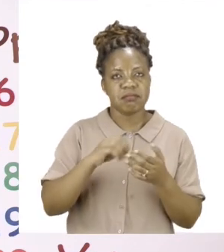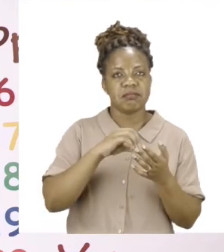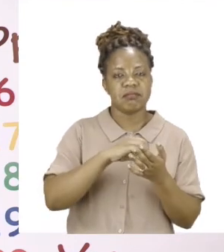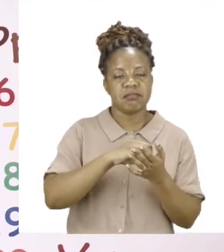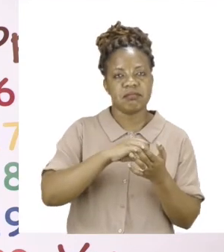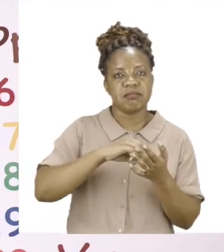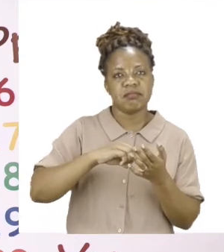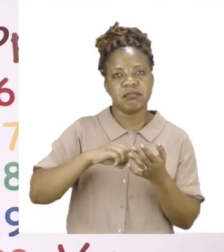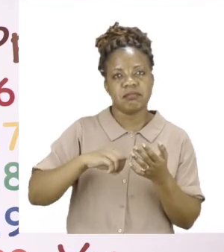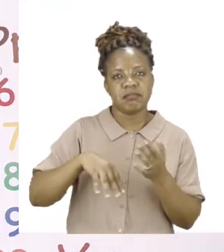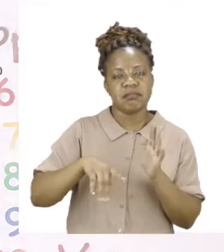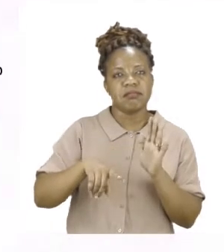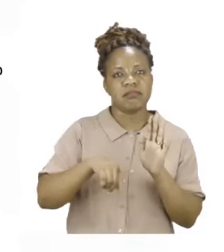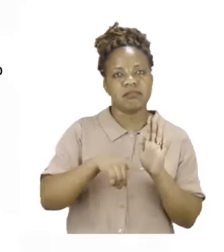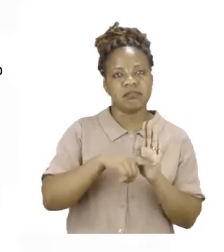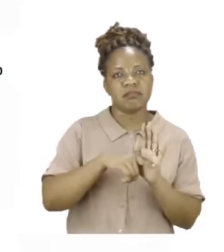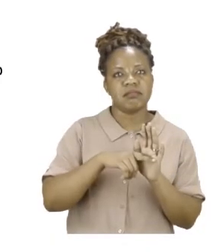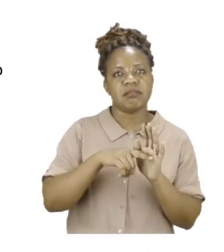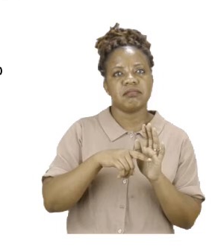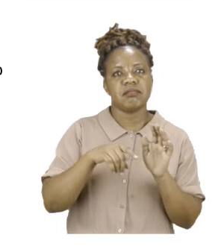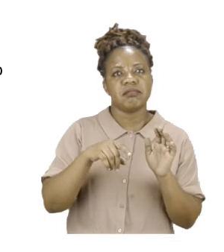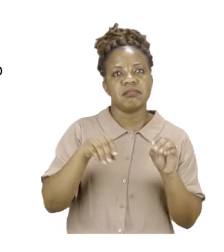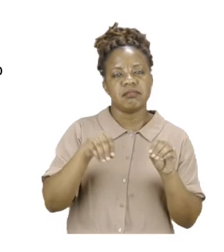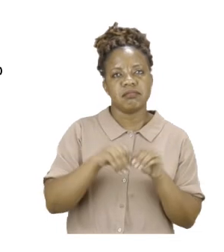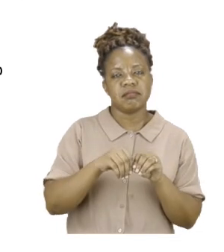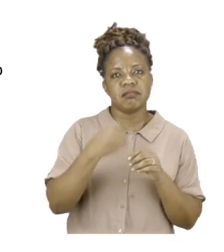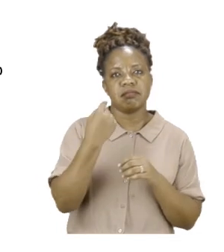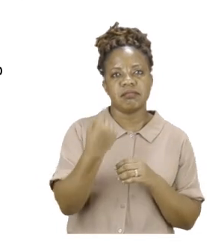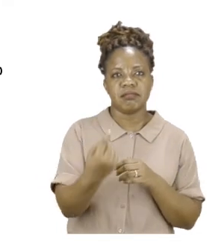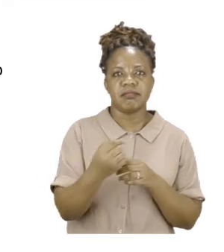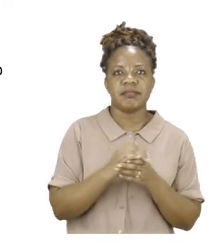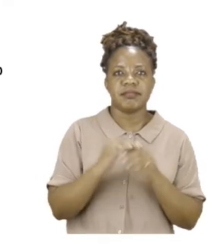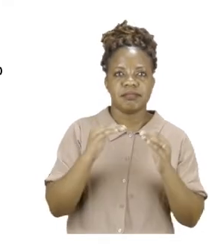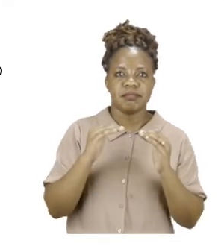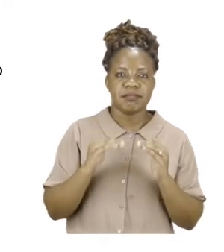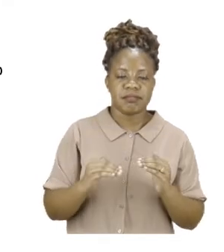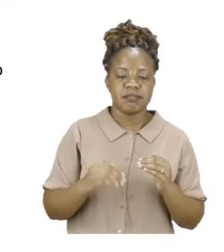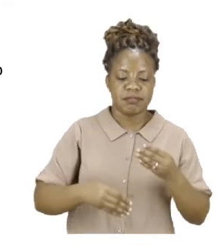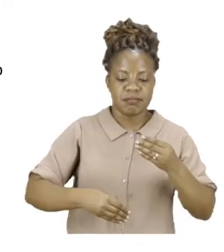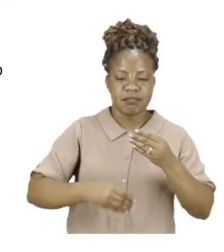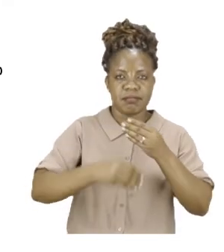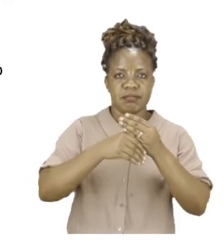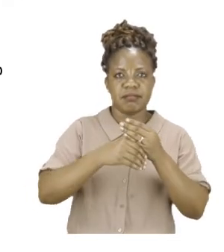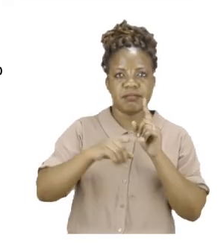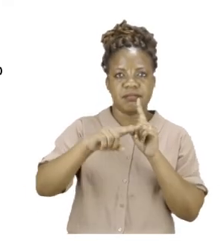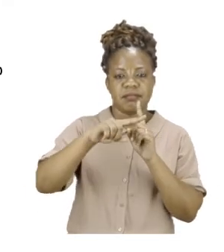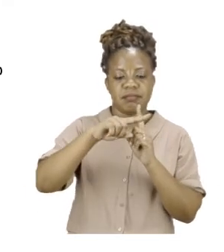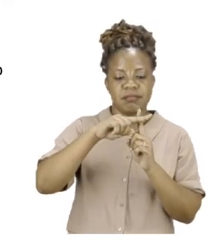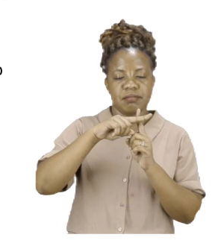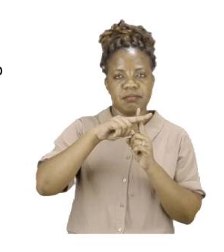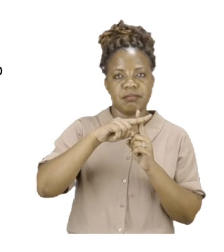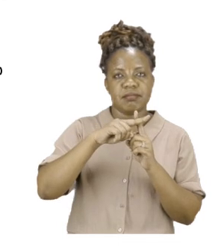the addition ones. Now for the addition ones, you can definitely see that you're still using your number line, and you're